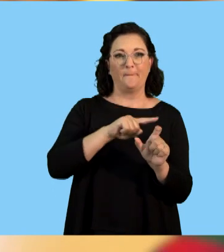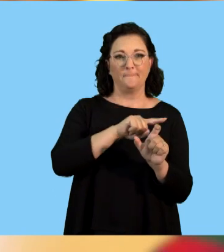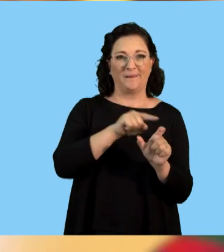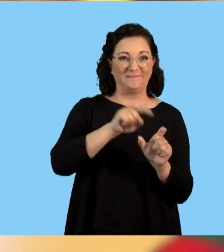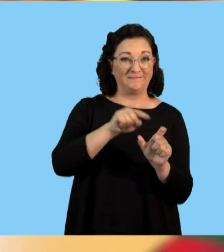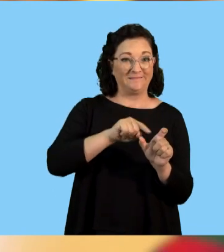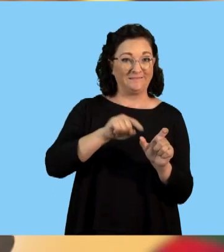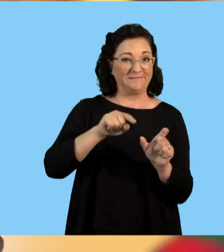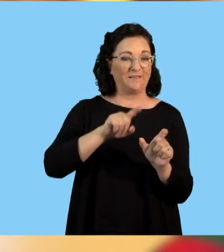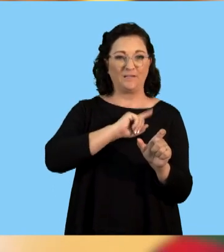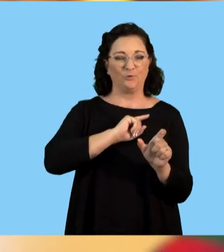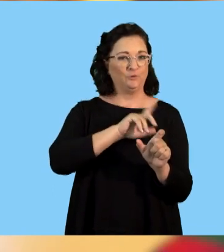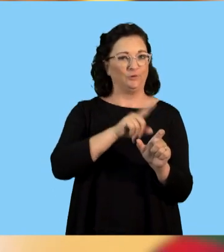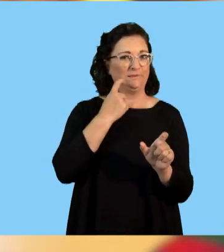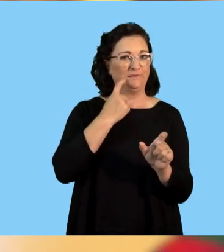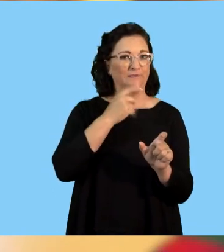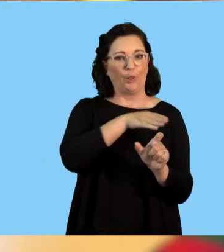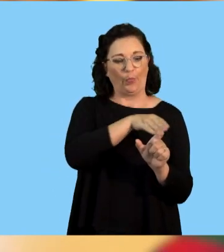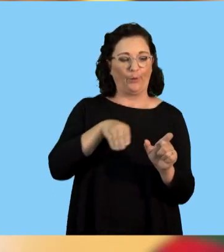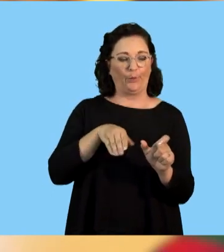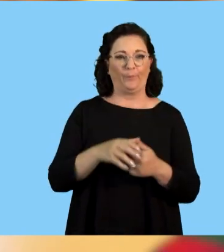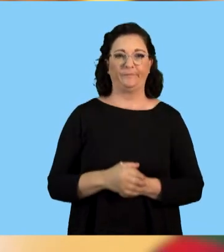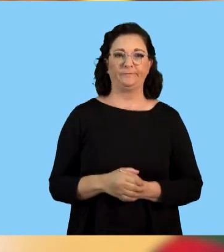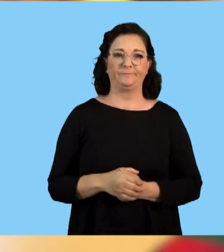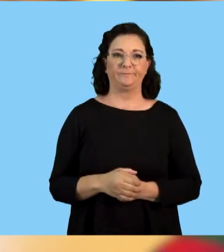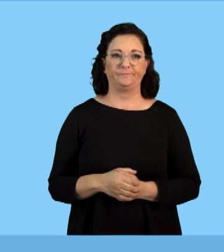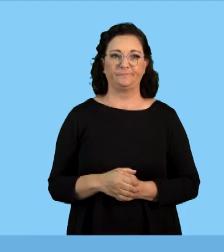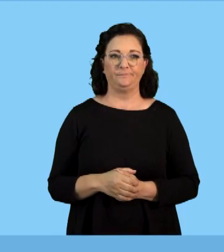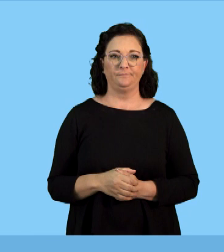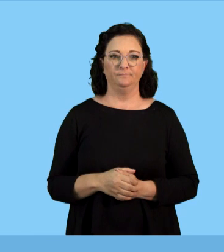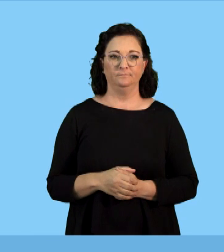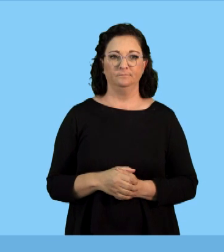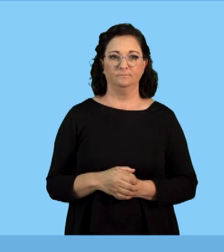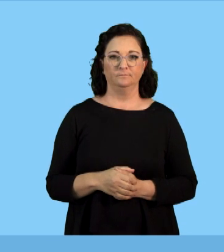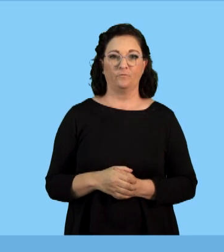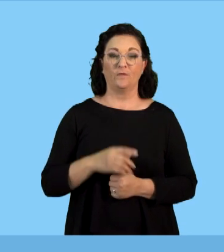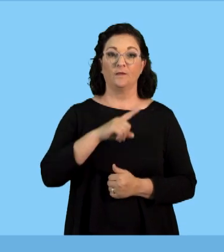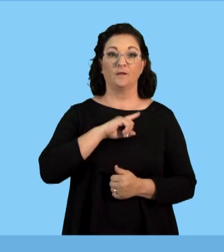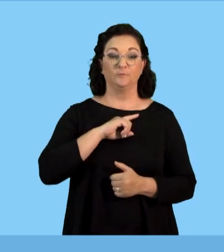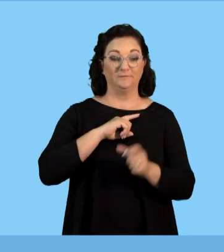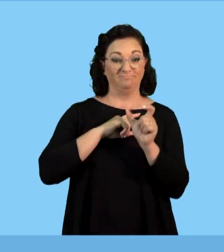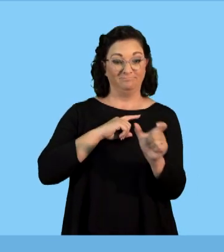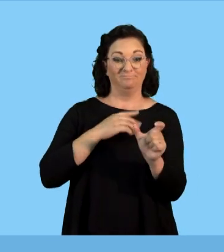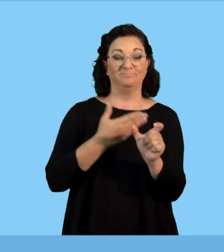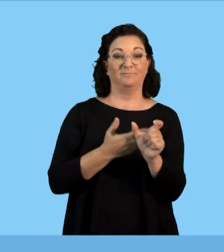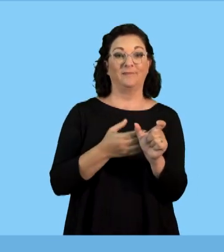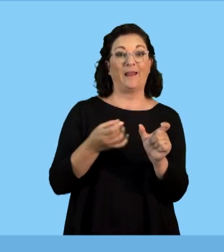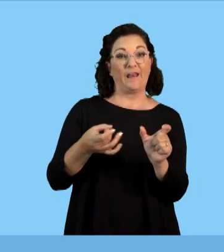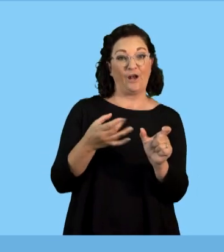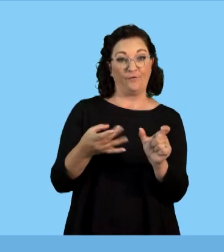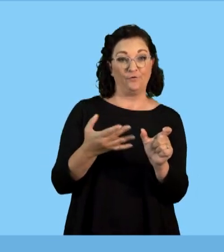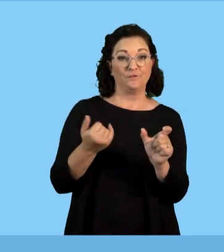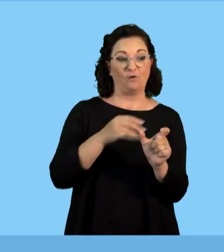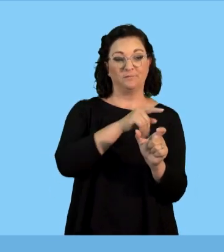through. However, they don't make it easier for those electrons to pass through. So therefore, the resistors influence the electric